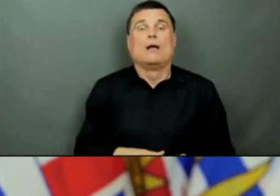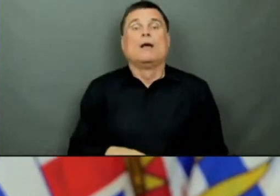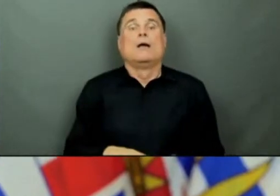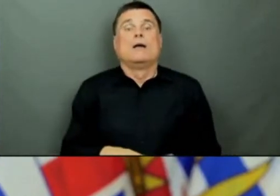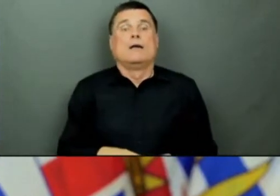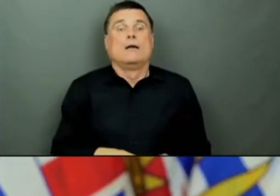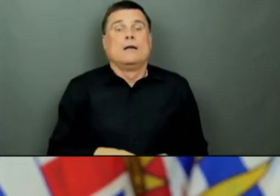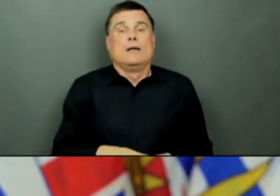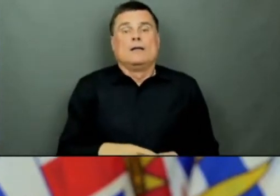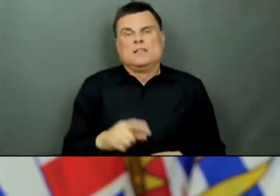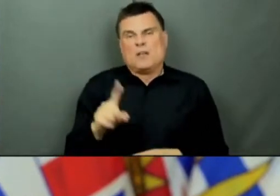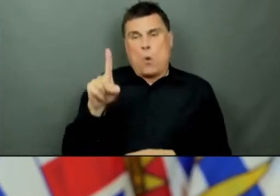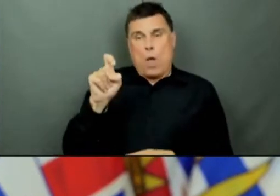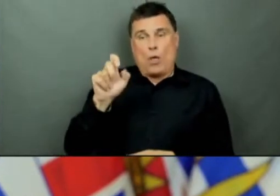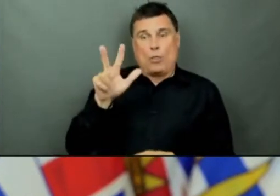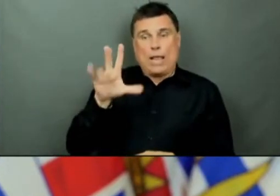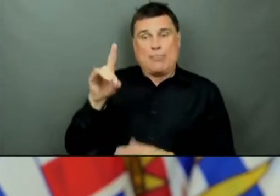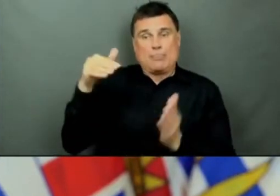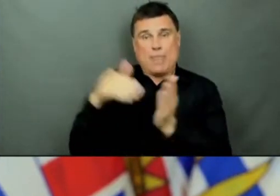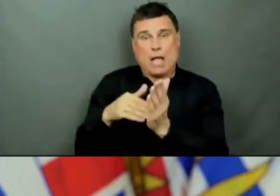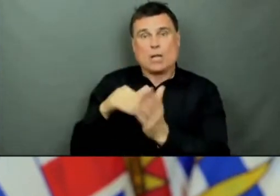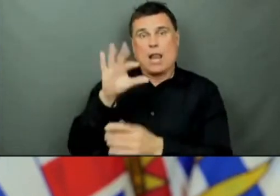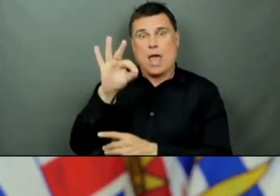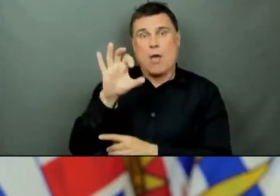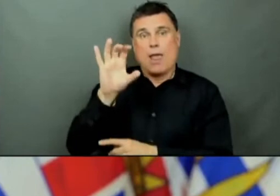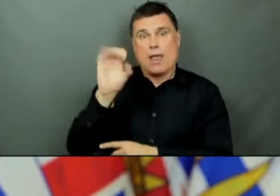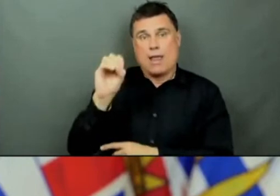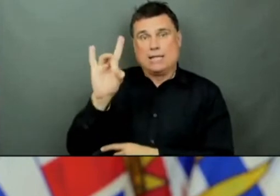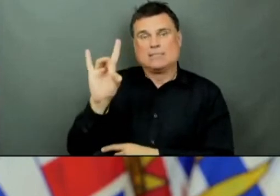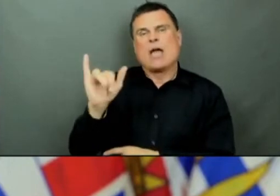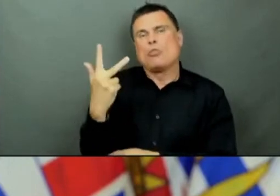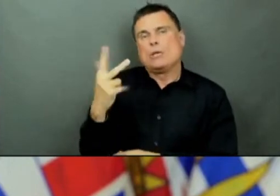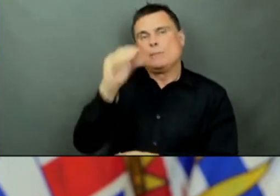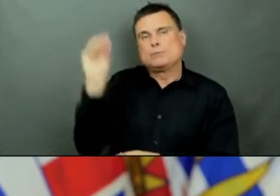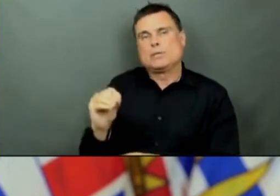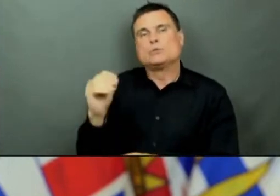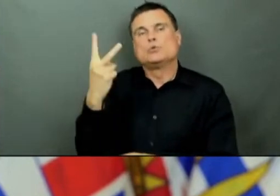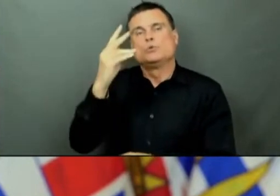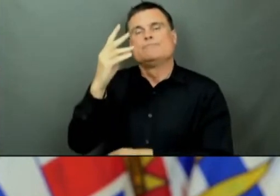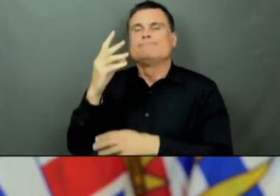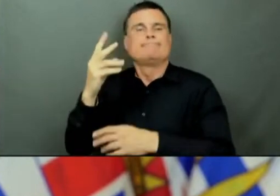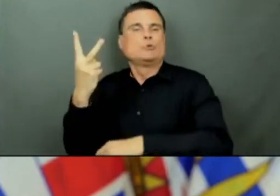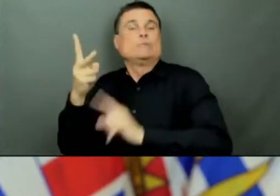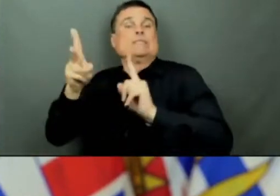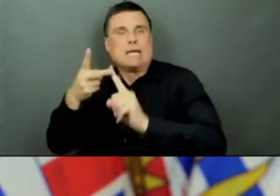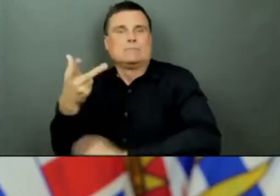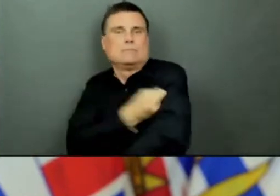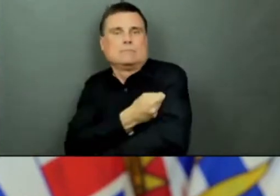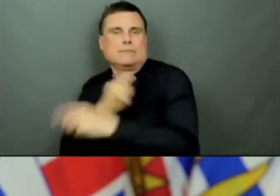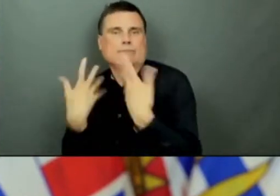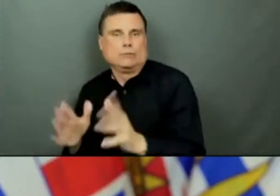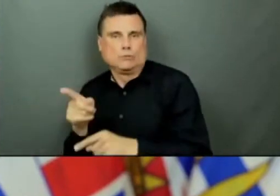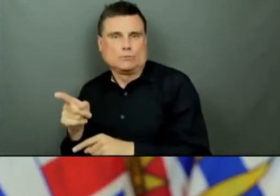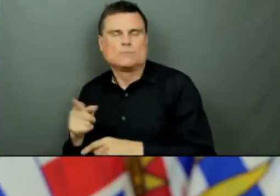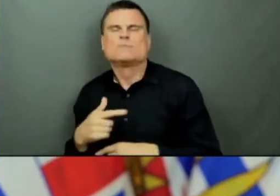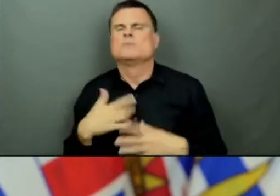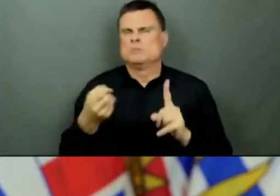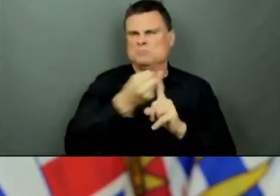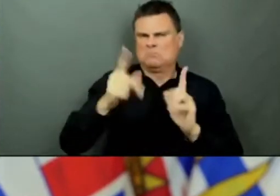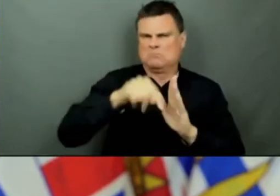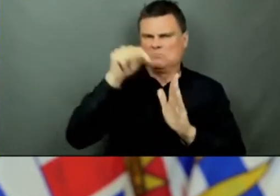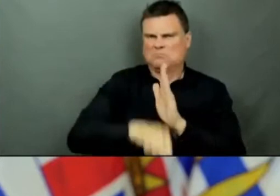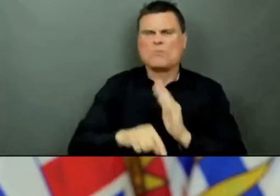138,906 have been second doses. I'd like to share a little bit of information about what that means for us. And this is